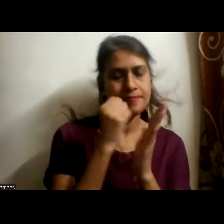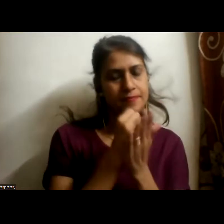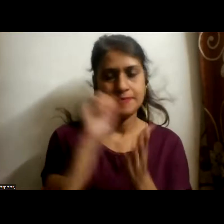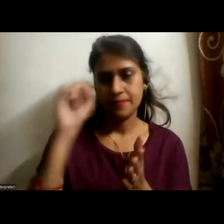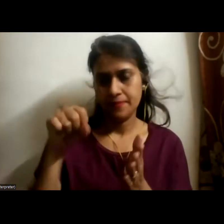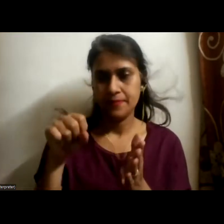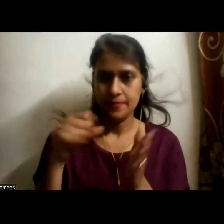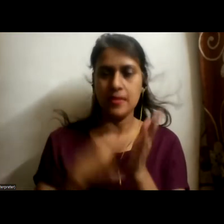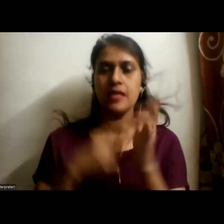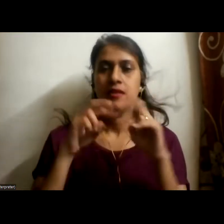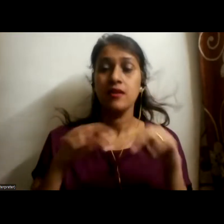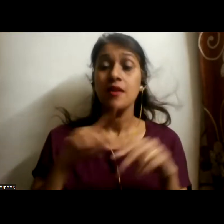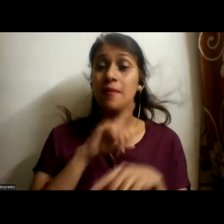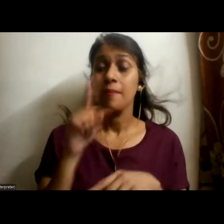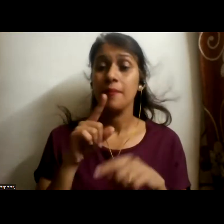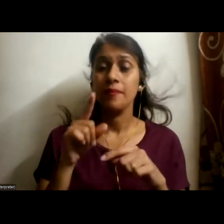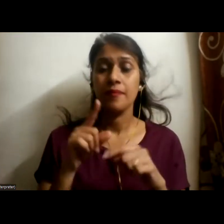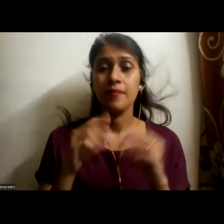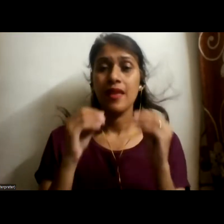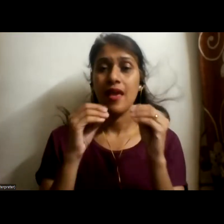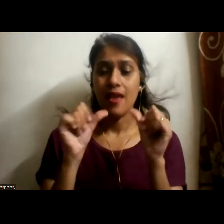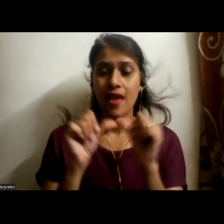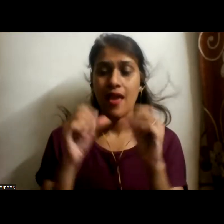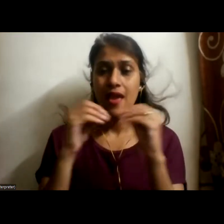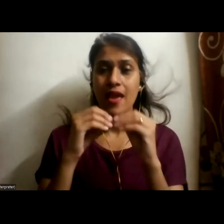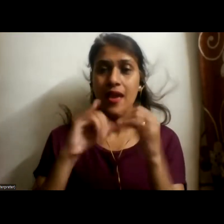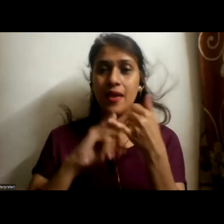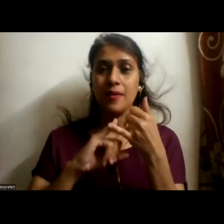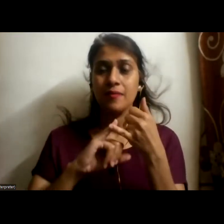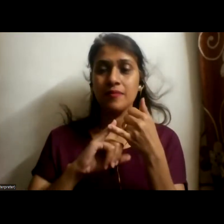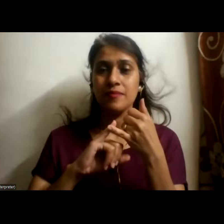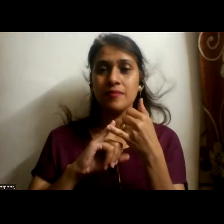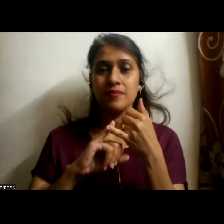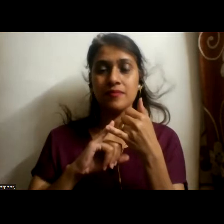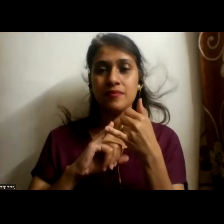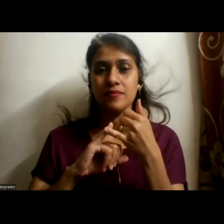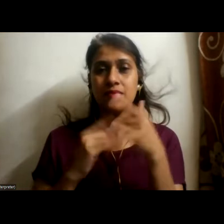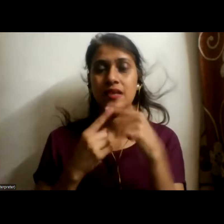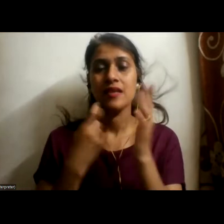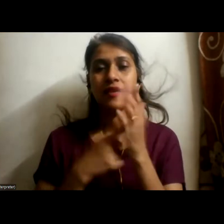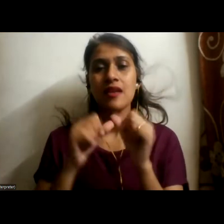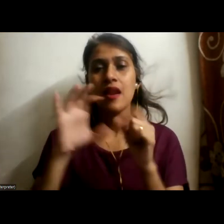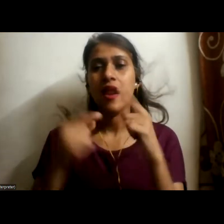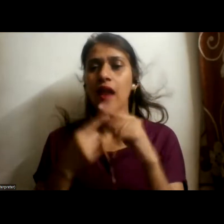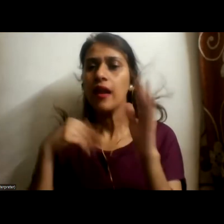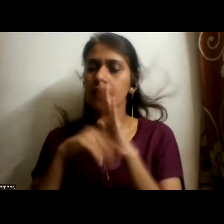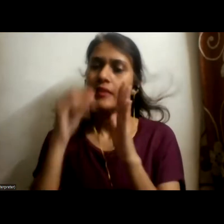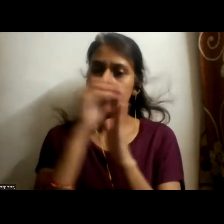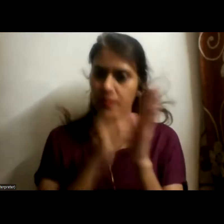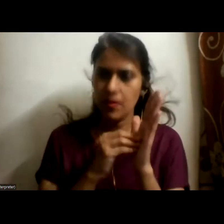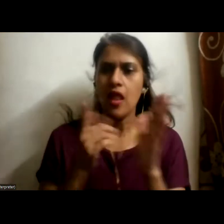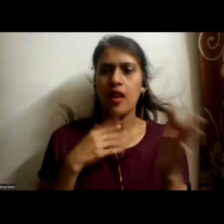your abstract could be 200 words. I don't know what exactly is mentioned in the email, but I'll just tell you all.